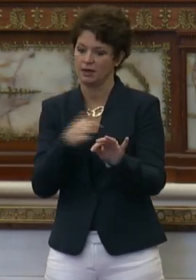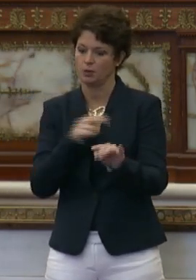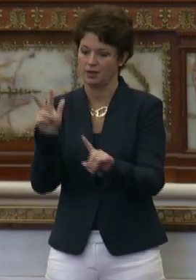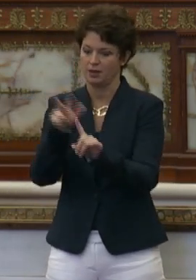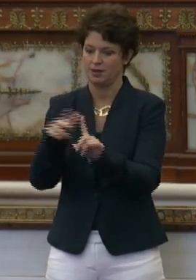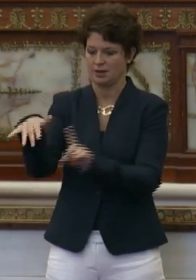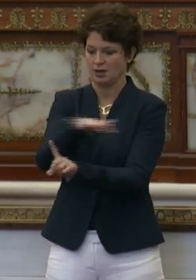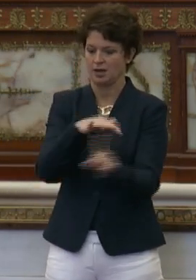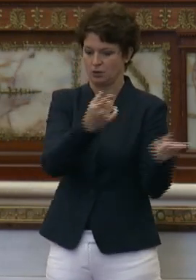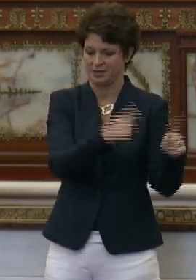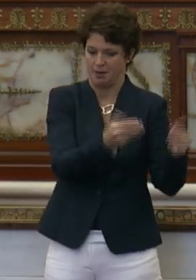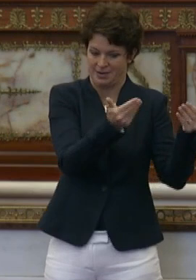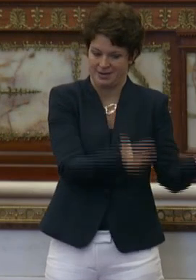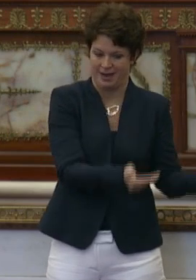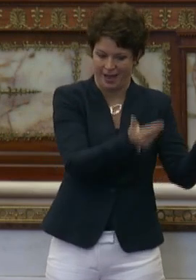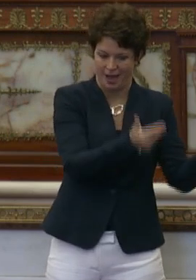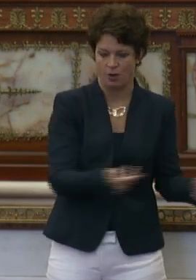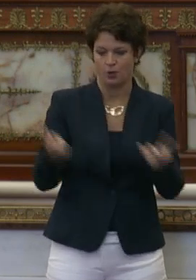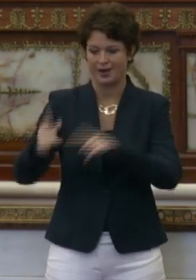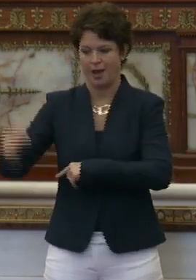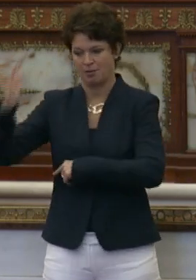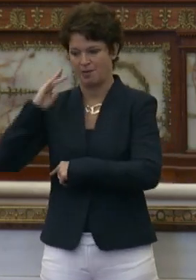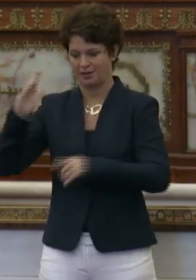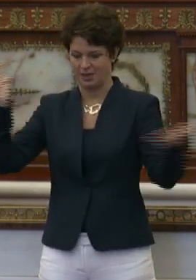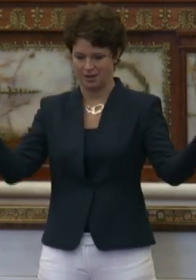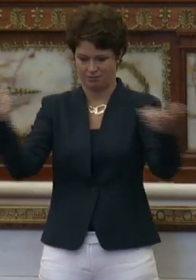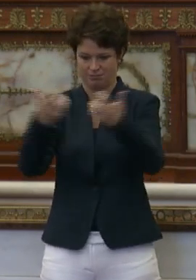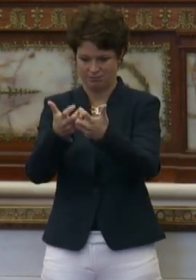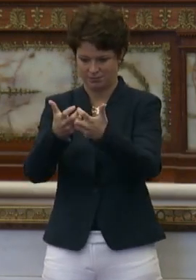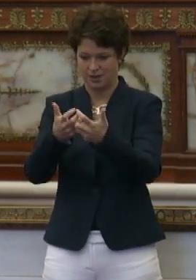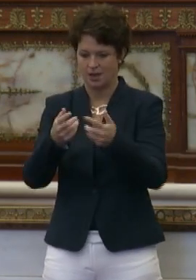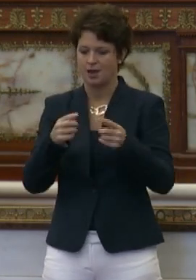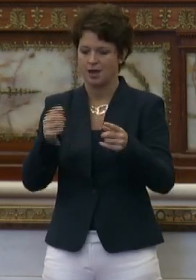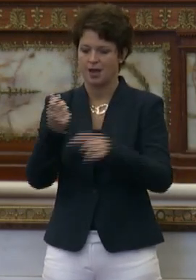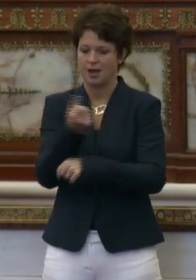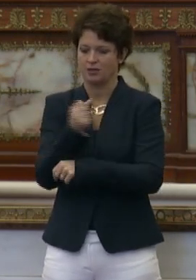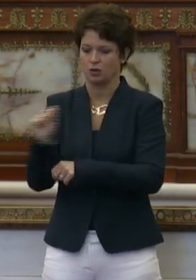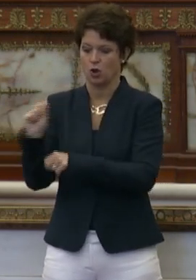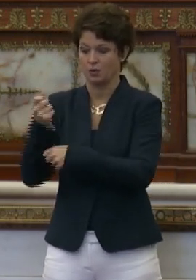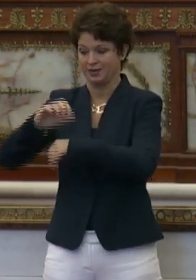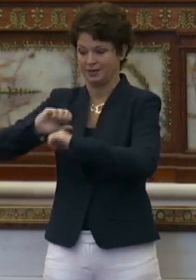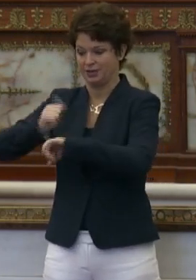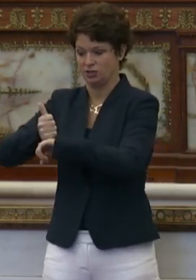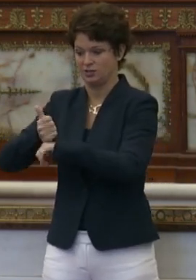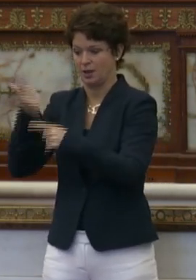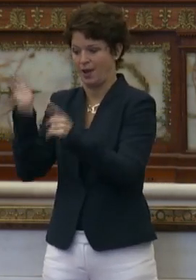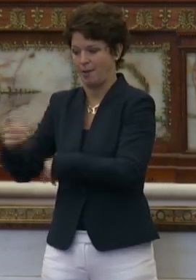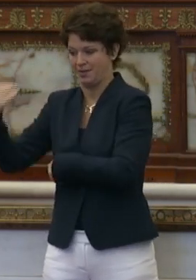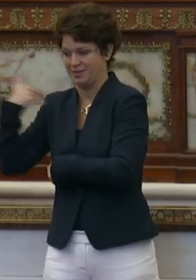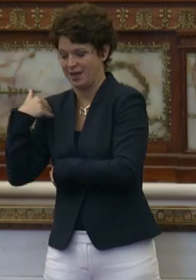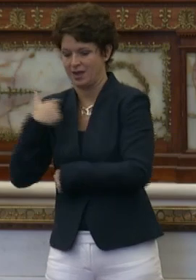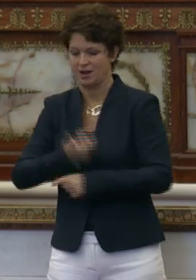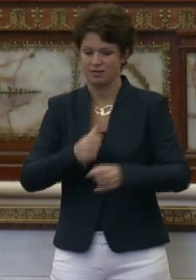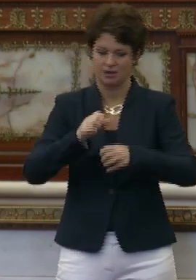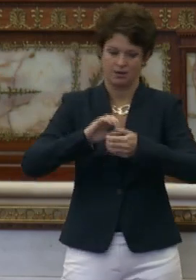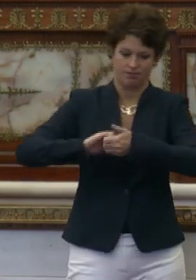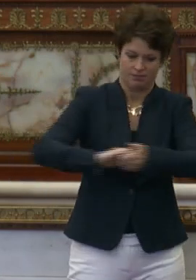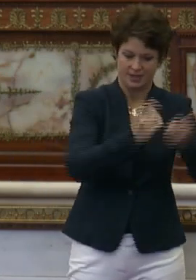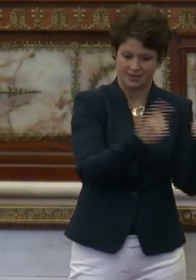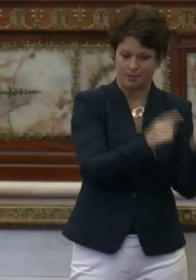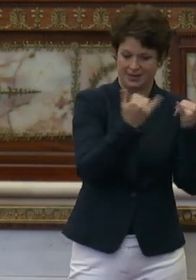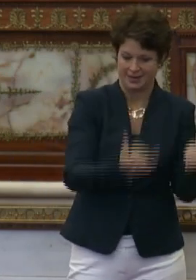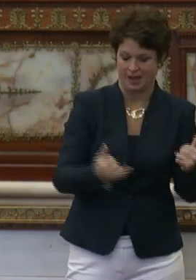context what's happening now and what happened then and the coalitions that were formed then and the coalitions that are formed now.